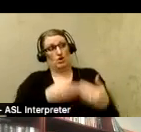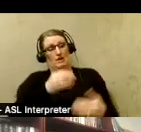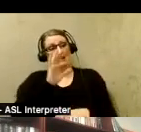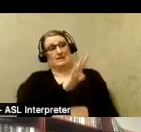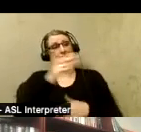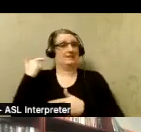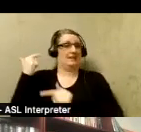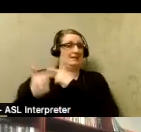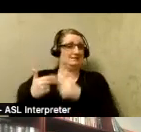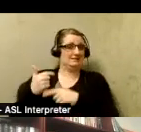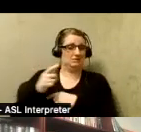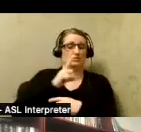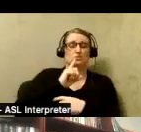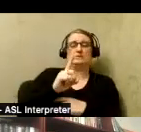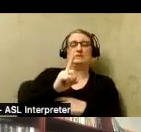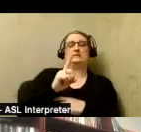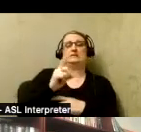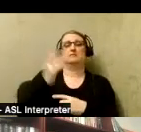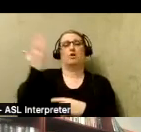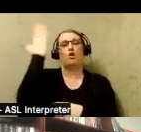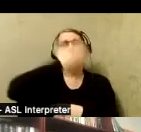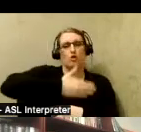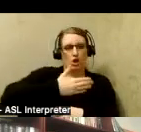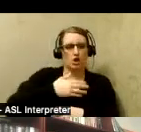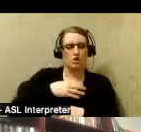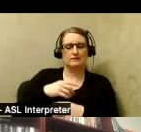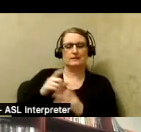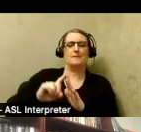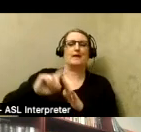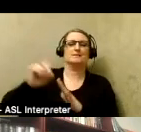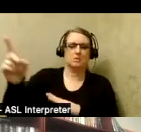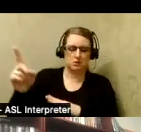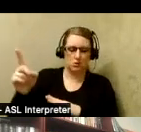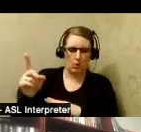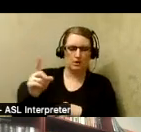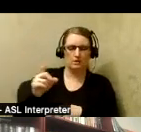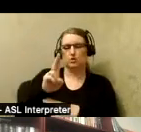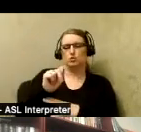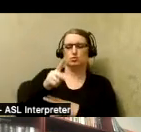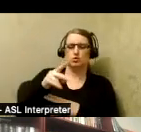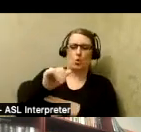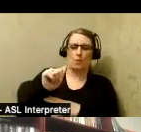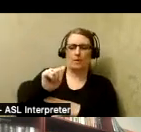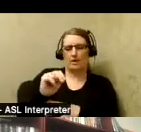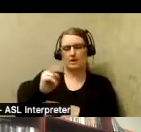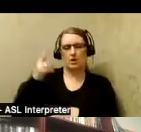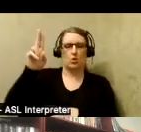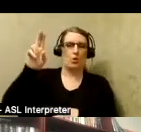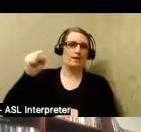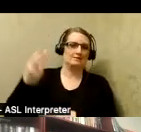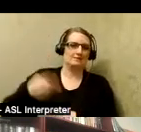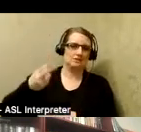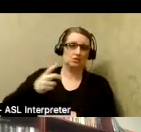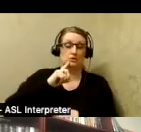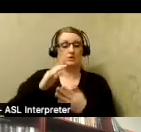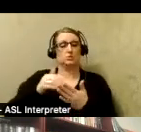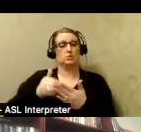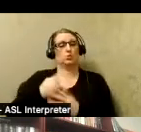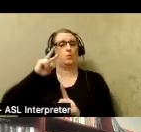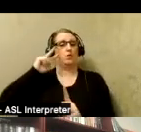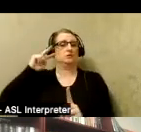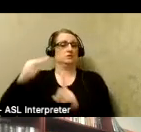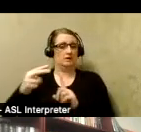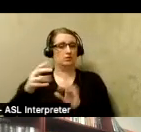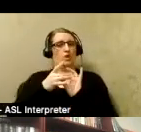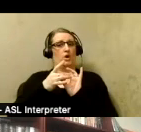these sort of overlooked emancipatory or utopian moments of U.S. history maybe appear from new perspective, and especially with regards to